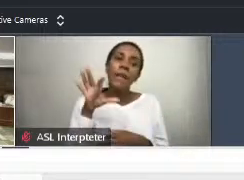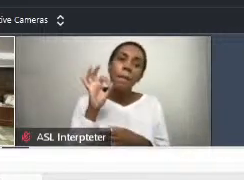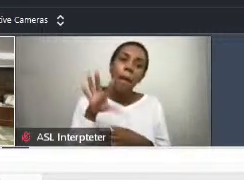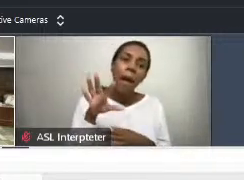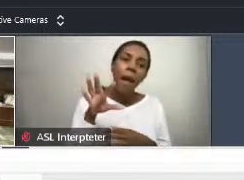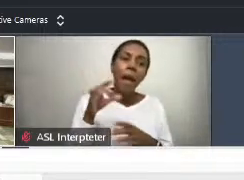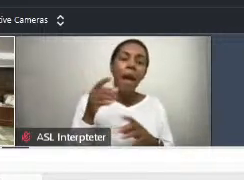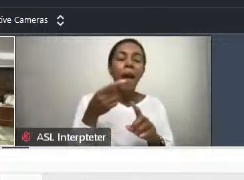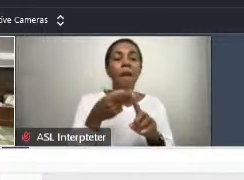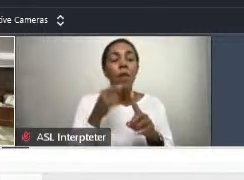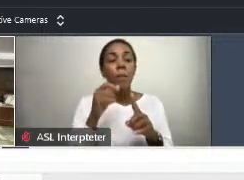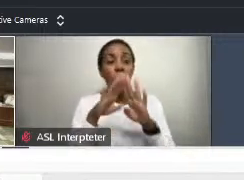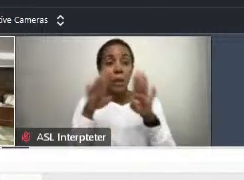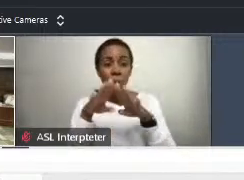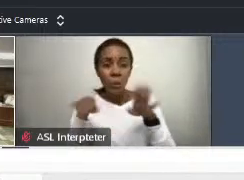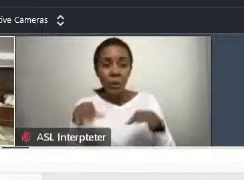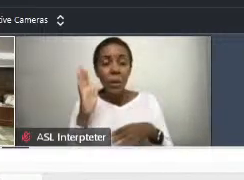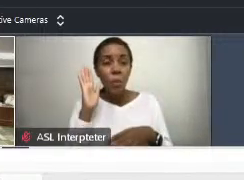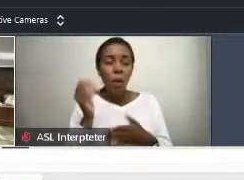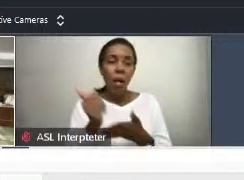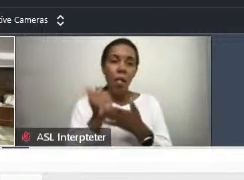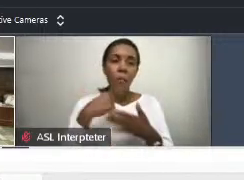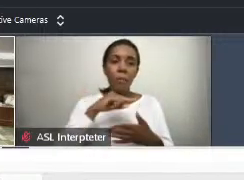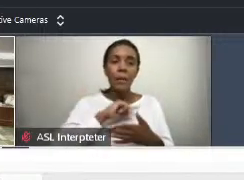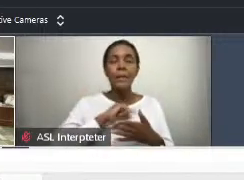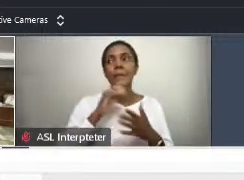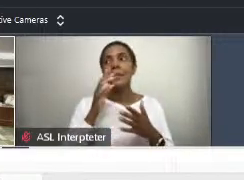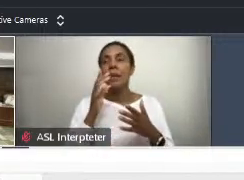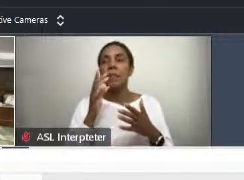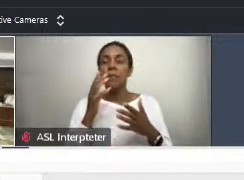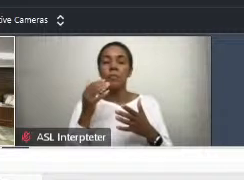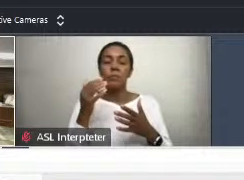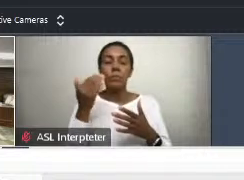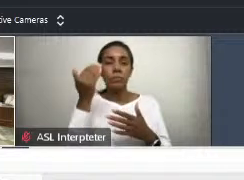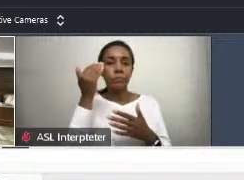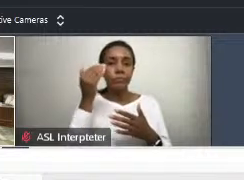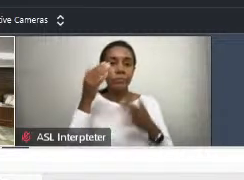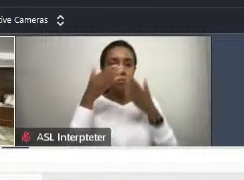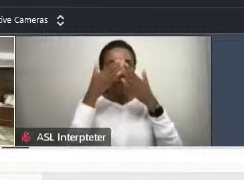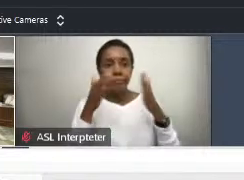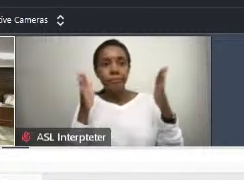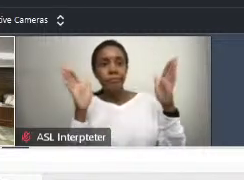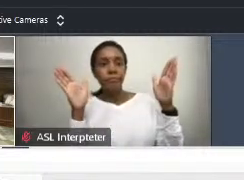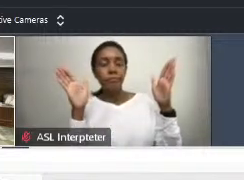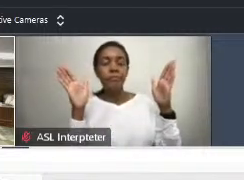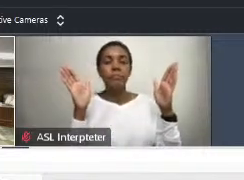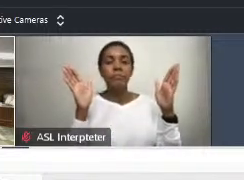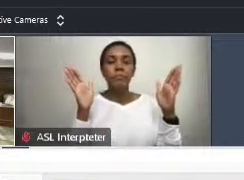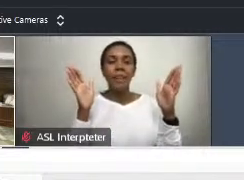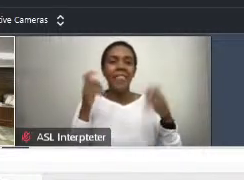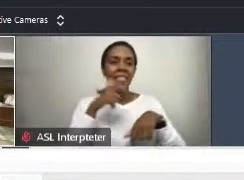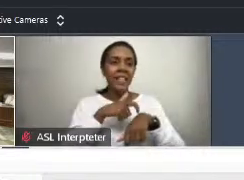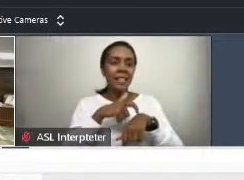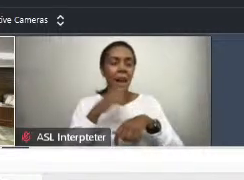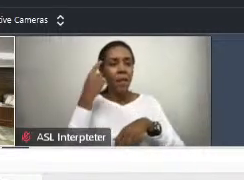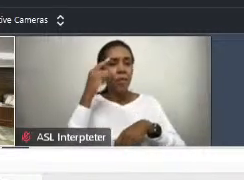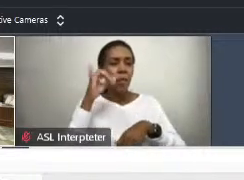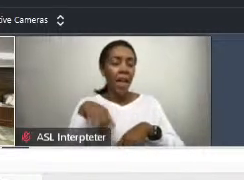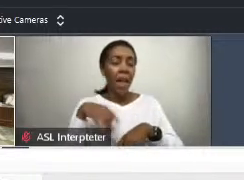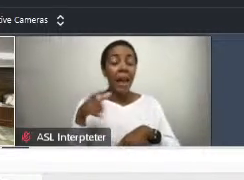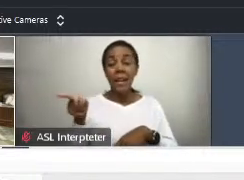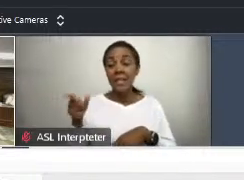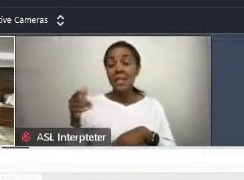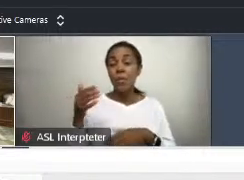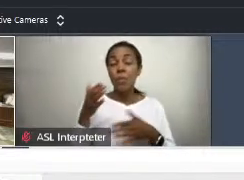Director Boleyn put together kind of a scope, and we'll see what the timing might be for that scope. If, he has a professional services